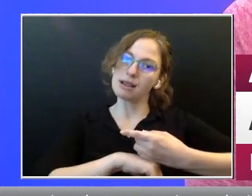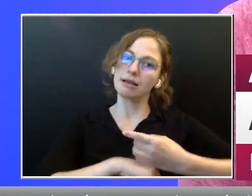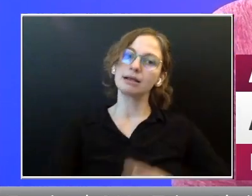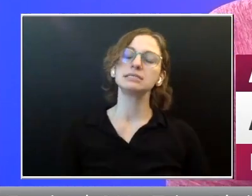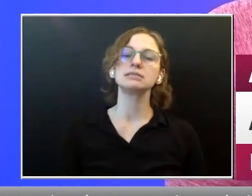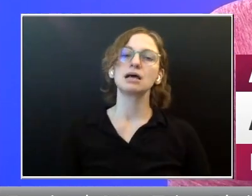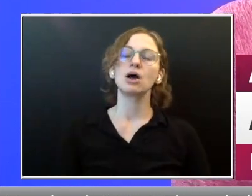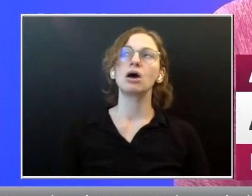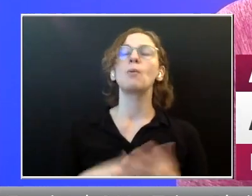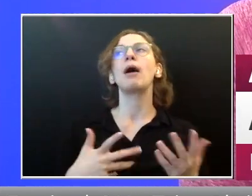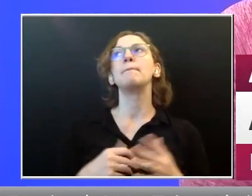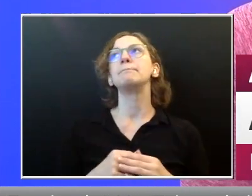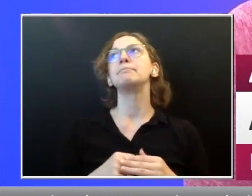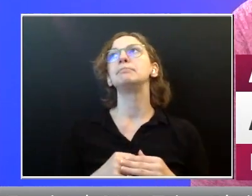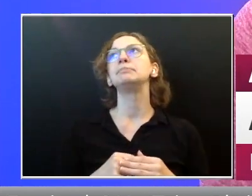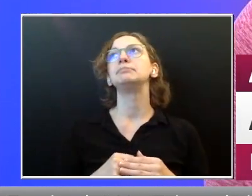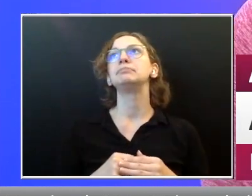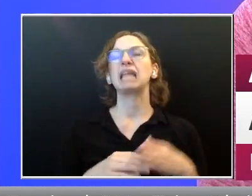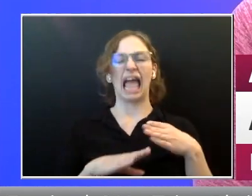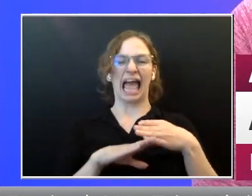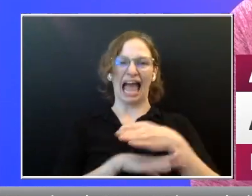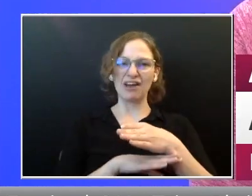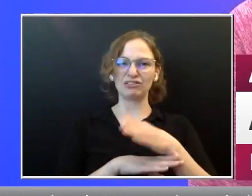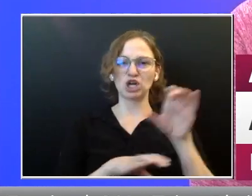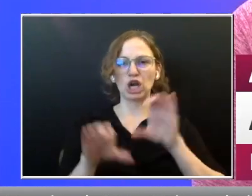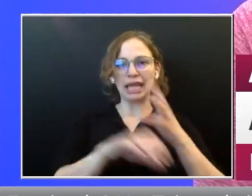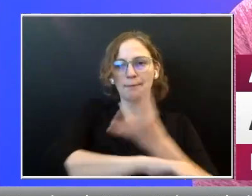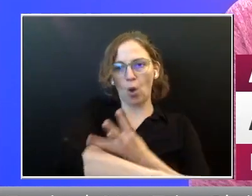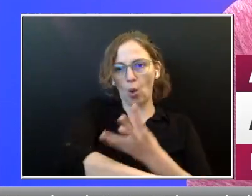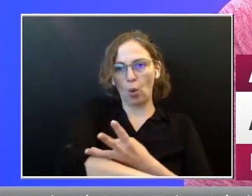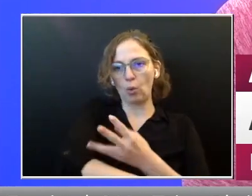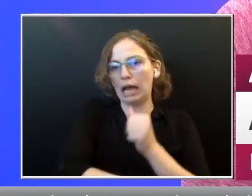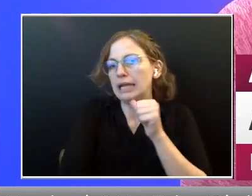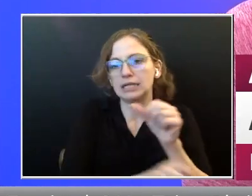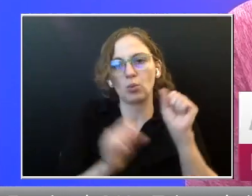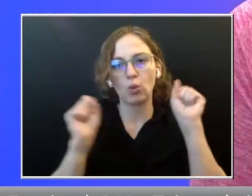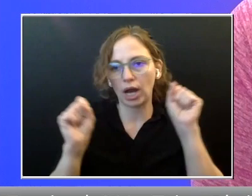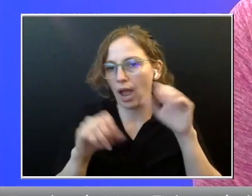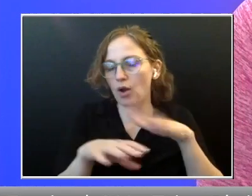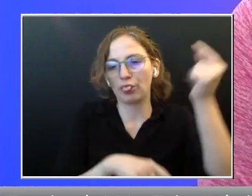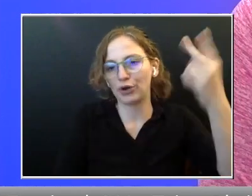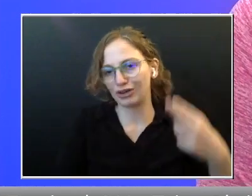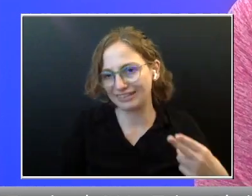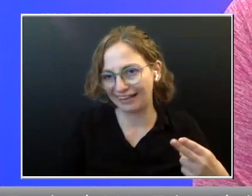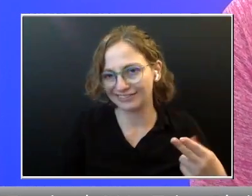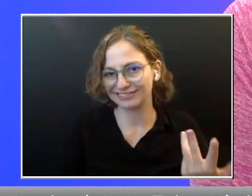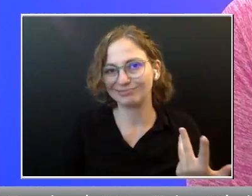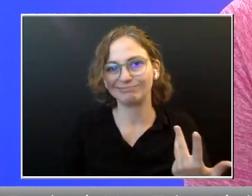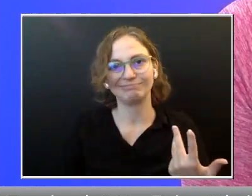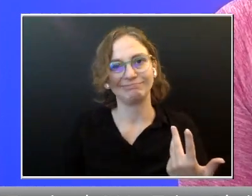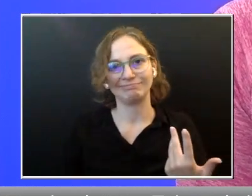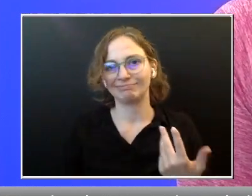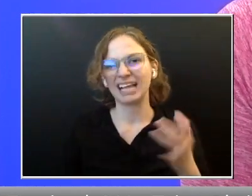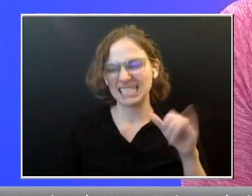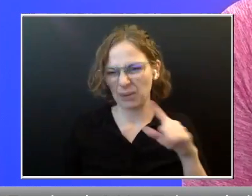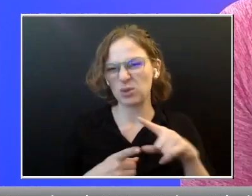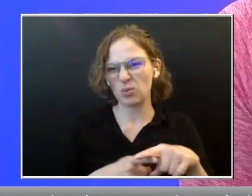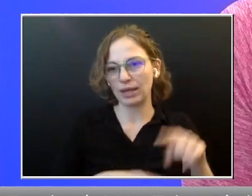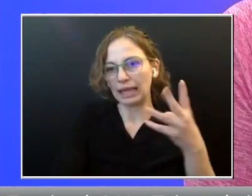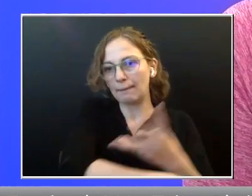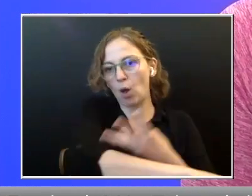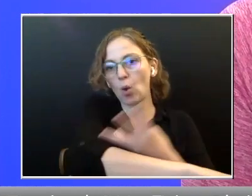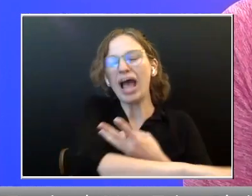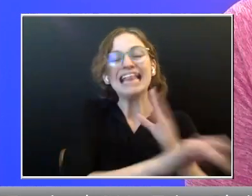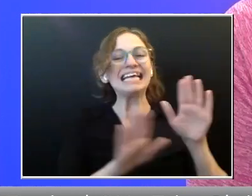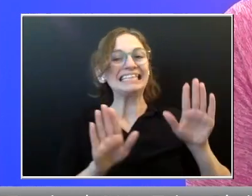after I would have chemo treatments, I would never obviously work out on Thursdays, which those were the days. And then Sundays were my difficult days. So there were